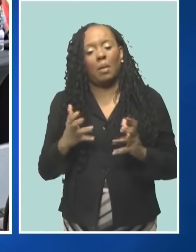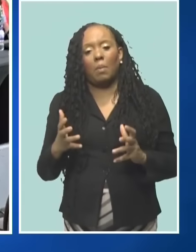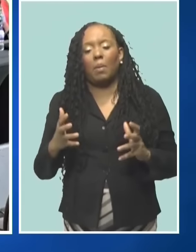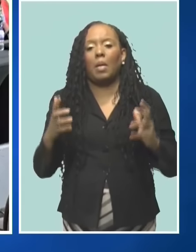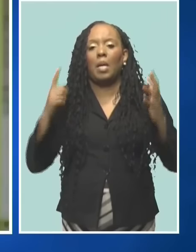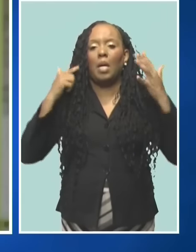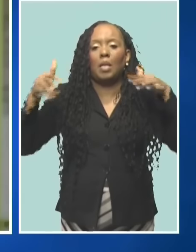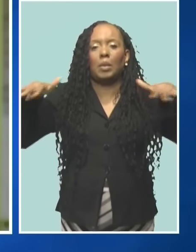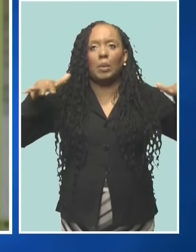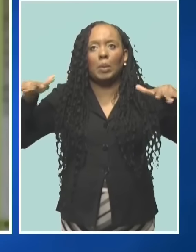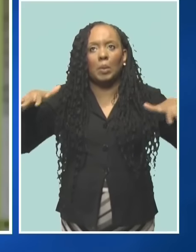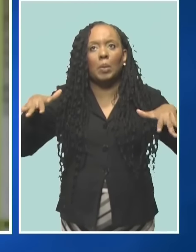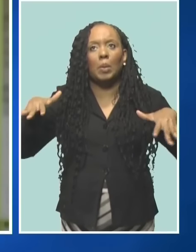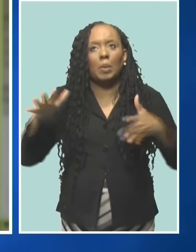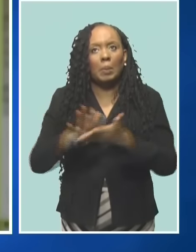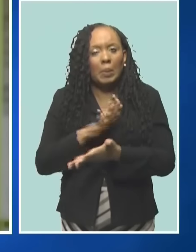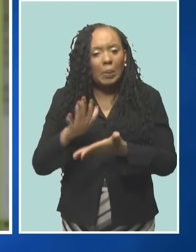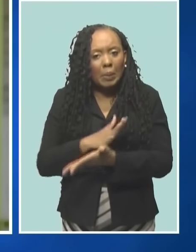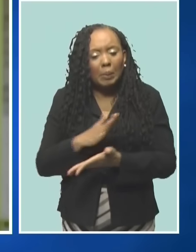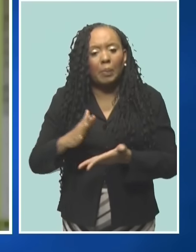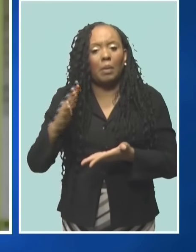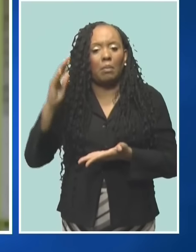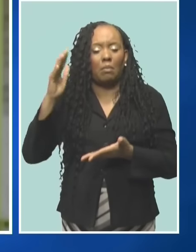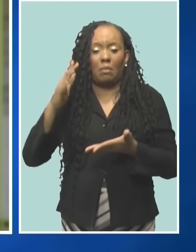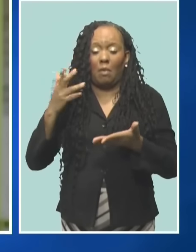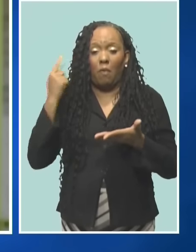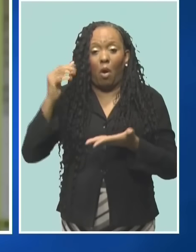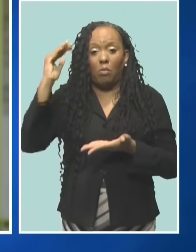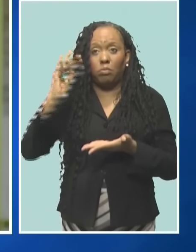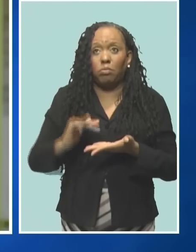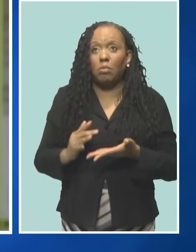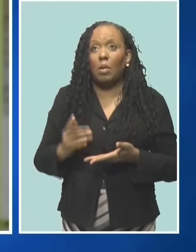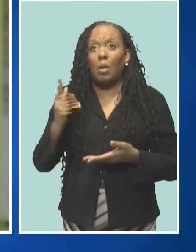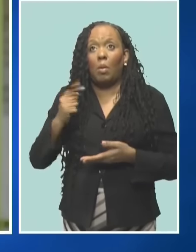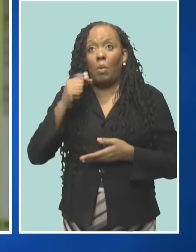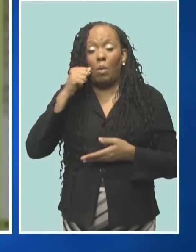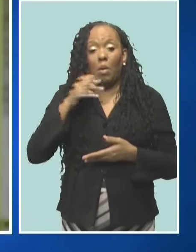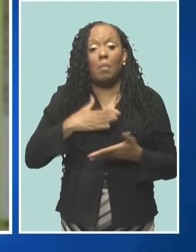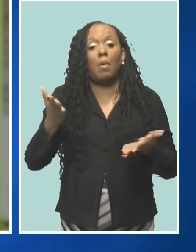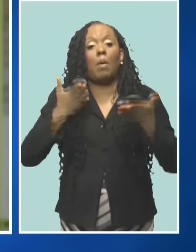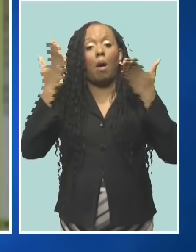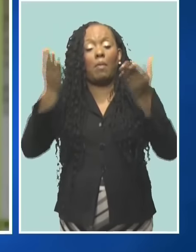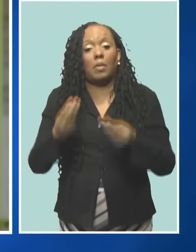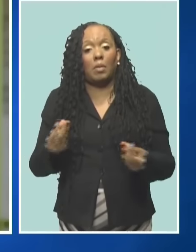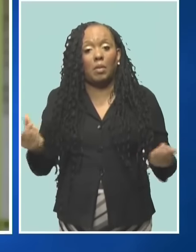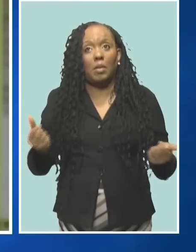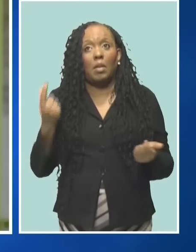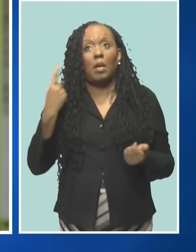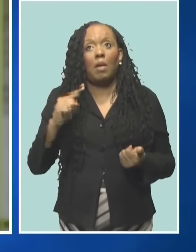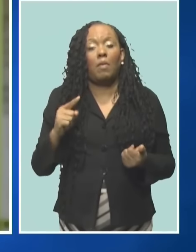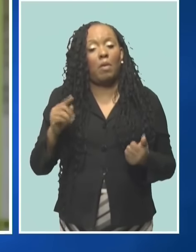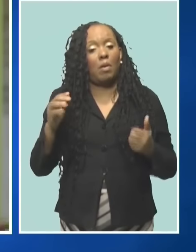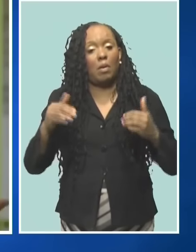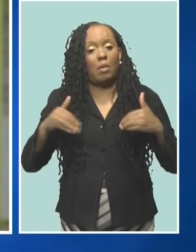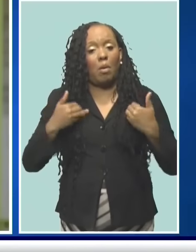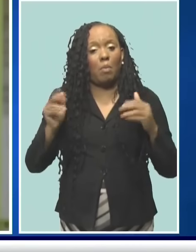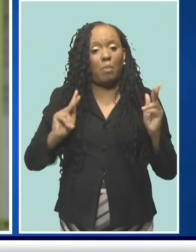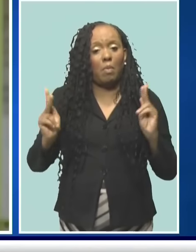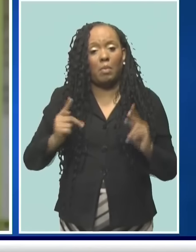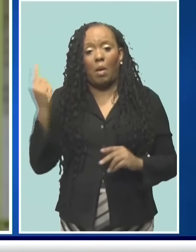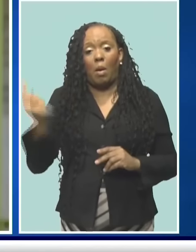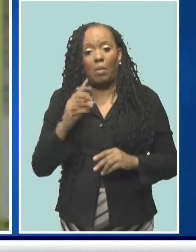paper. Natasha Prentice of Lower Burney offered a solution to help troubled youth. Because I was a troubled youth too. So I